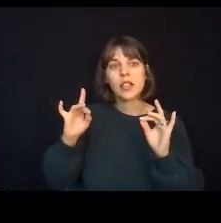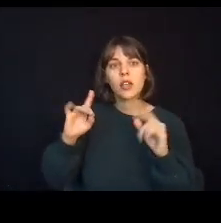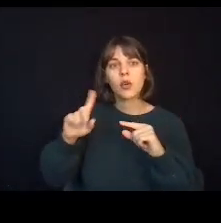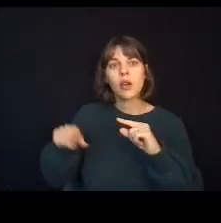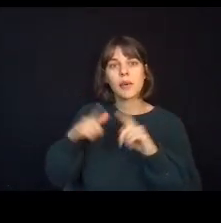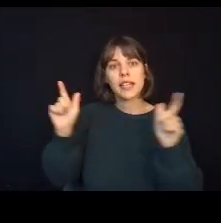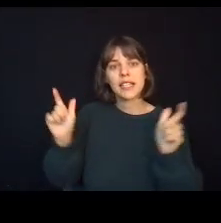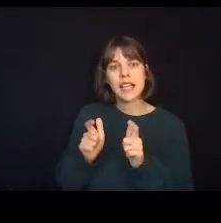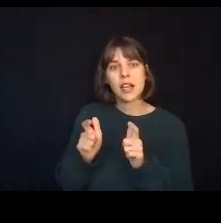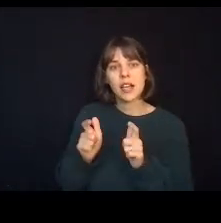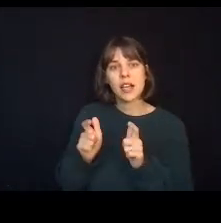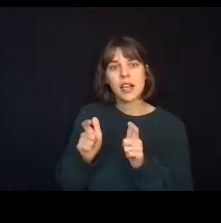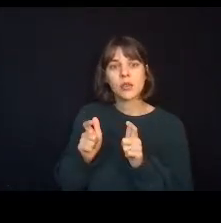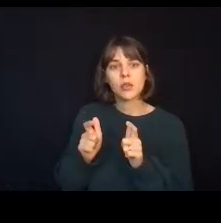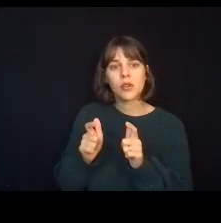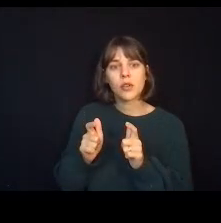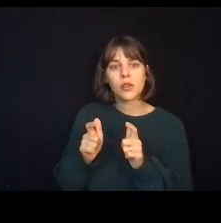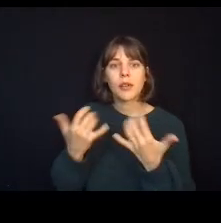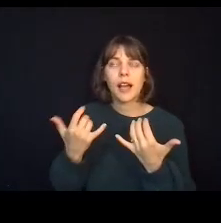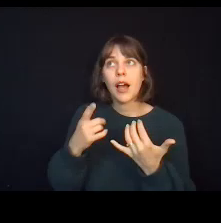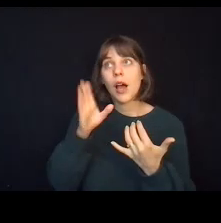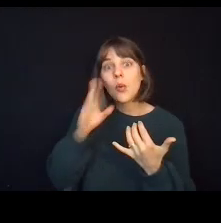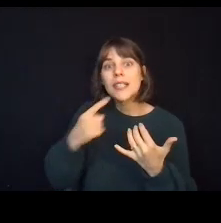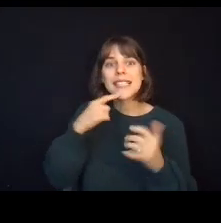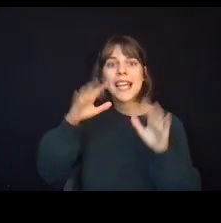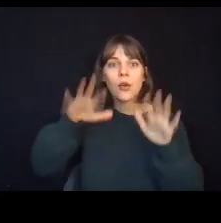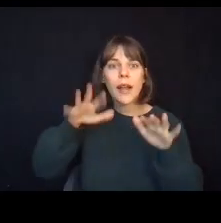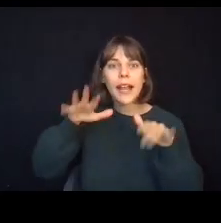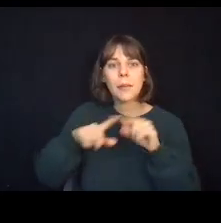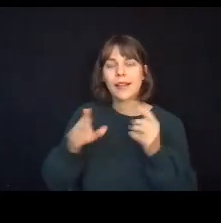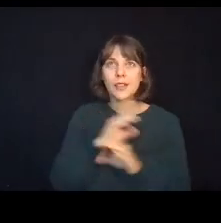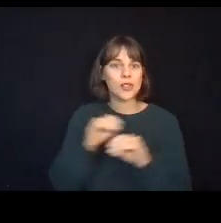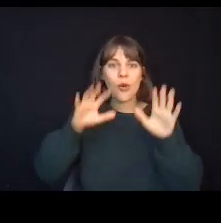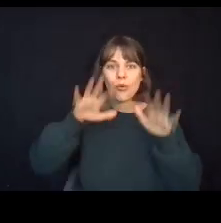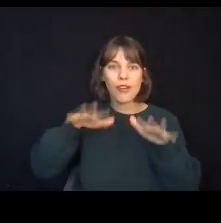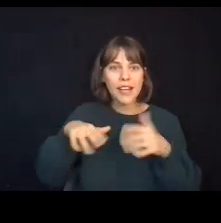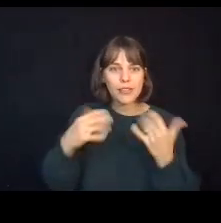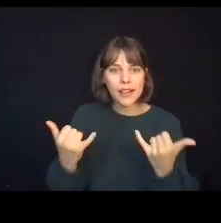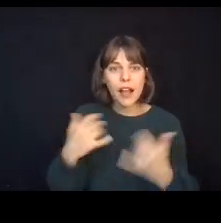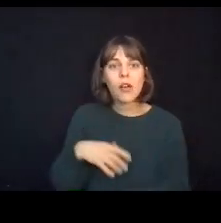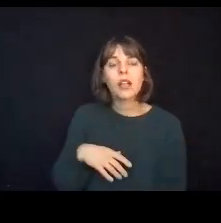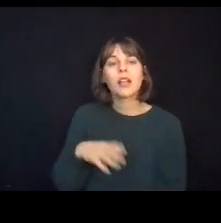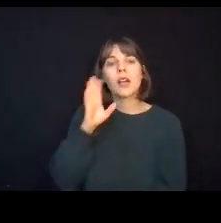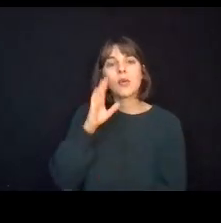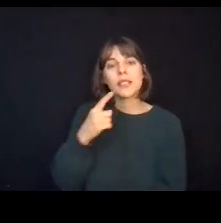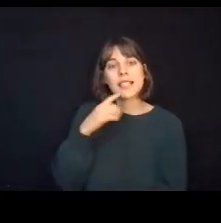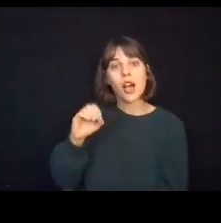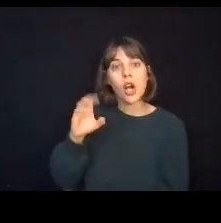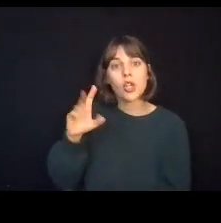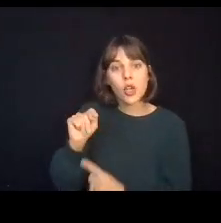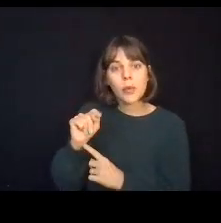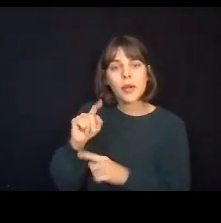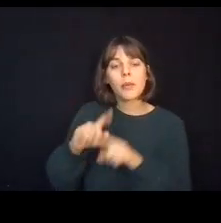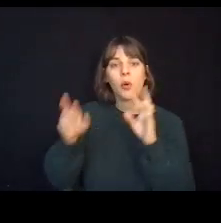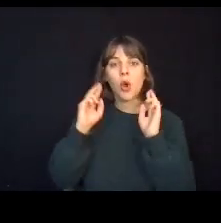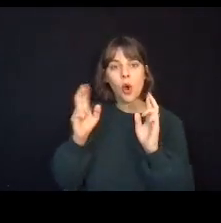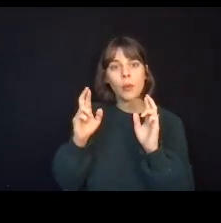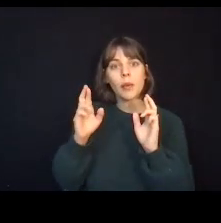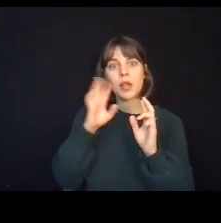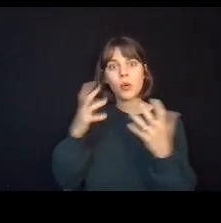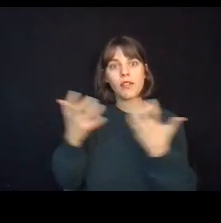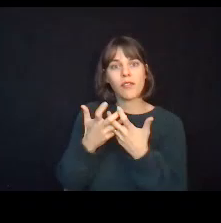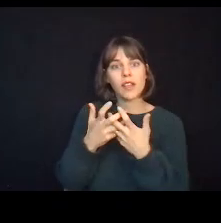mean, I would say there'd be rain, but we're currently having no rain. So we had always said October. We were extremely hopeful that it would come together with the